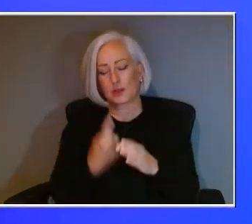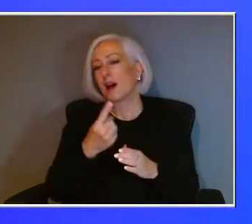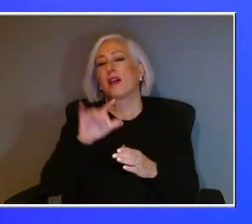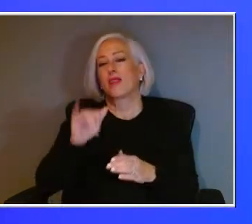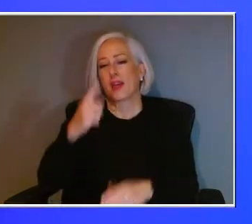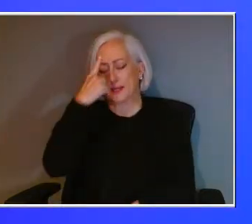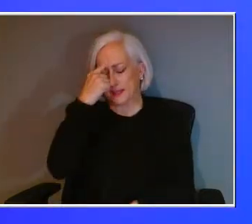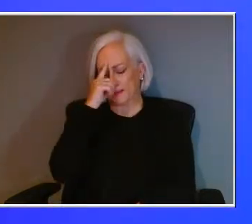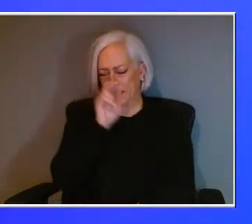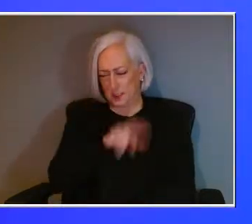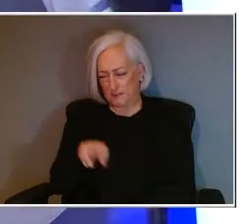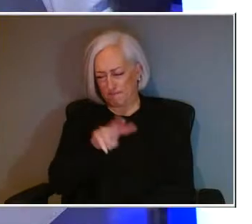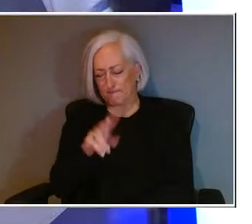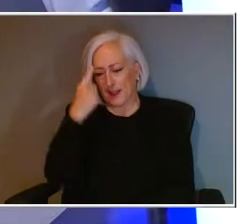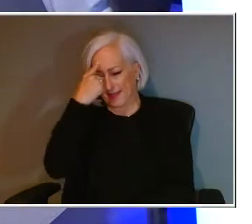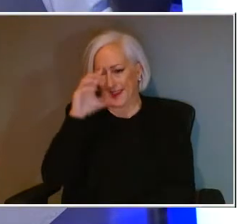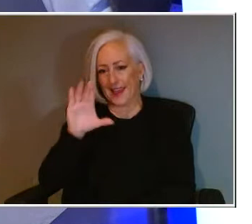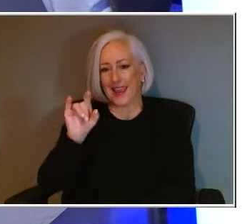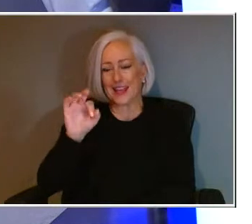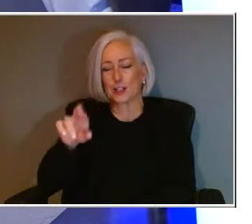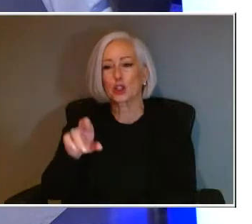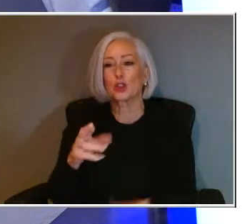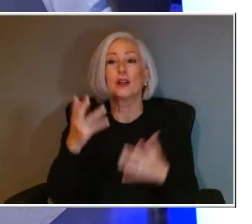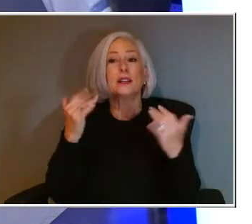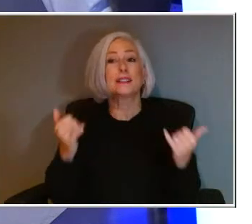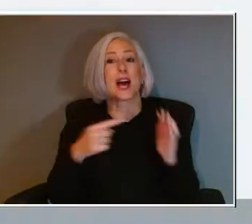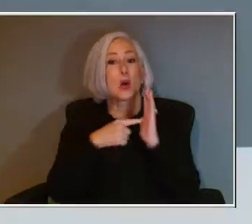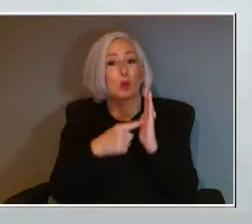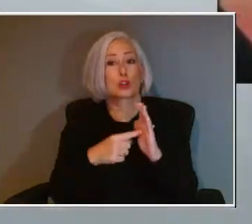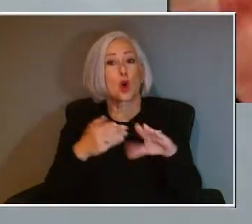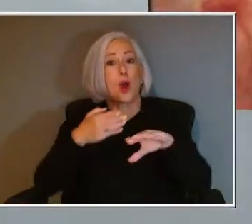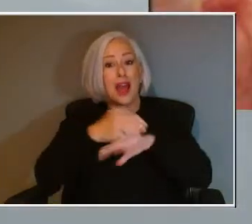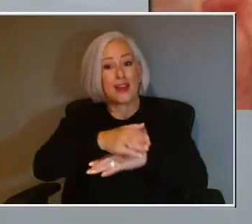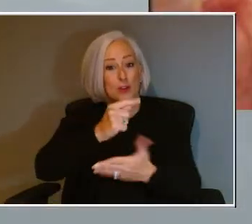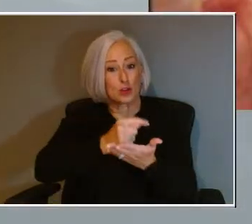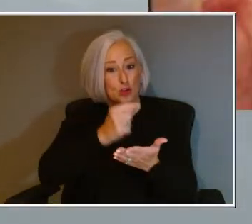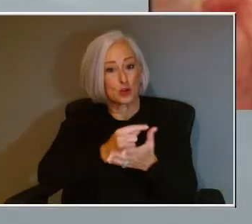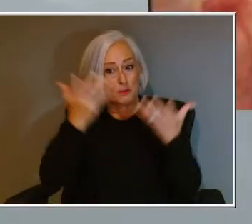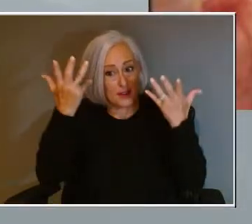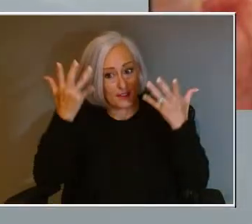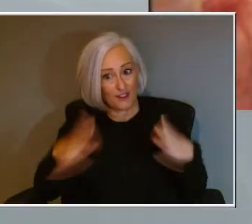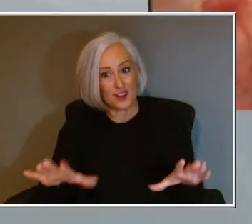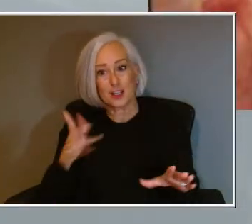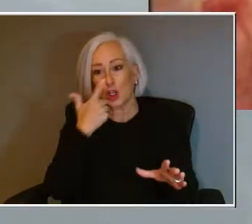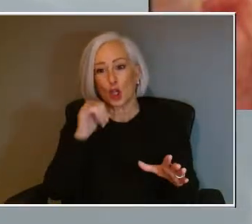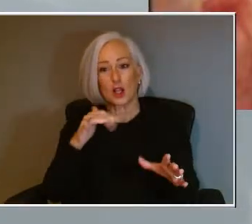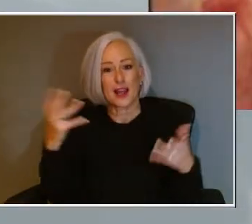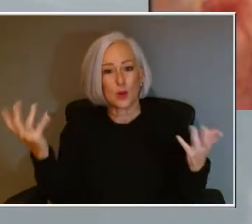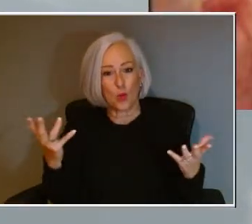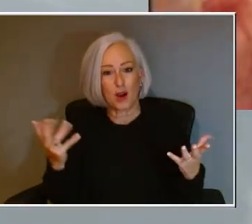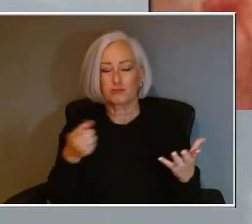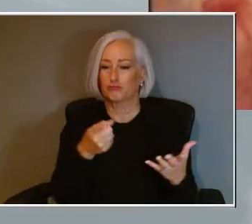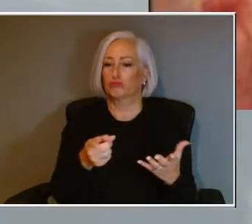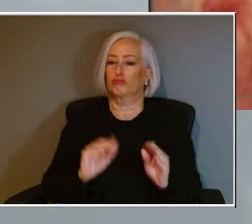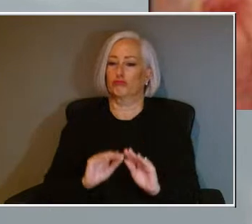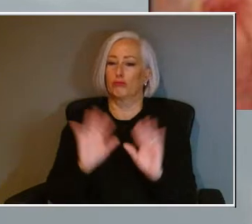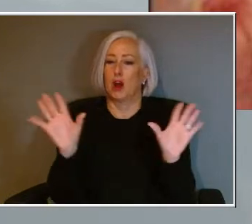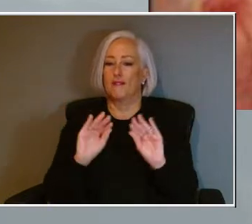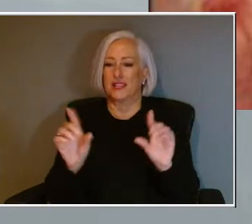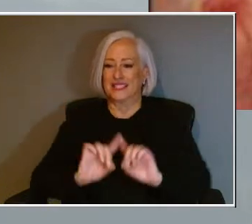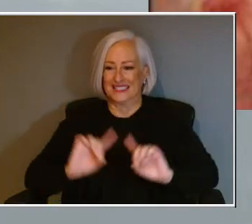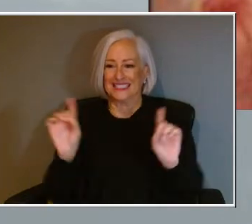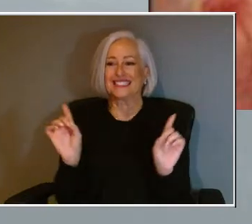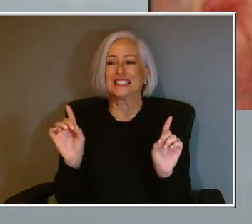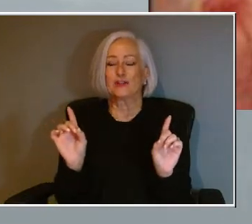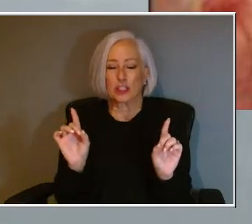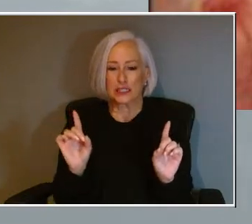this is cancer. We want to show photos after the treatment. Very obvious in that difference. So what was the treatment and what are